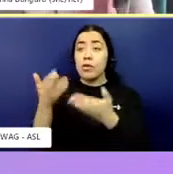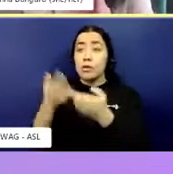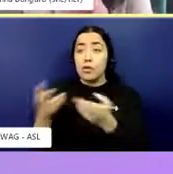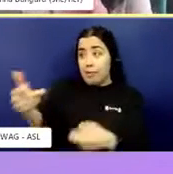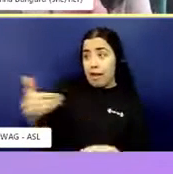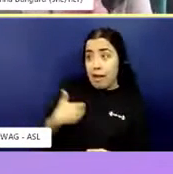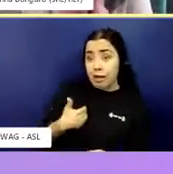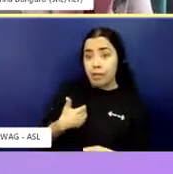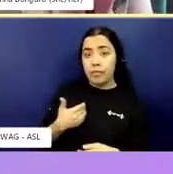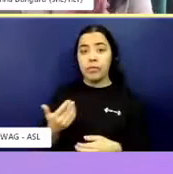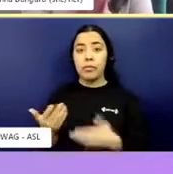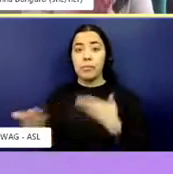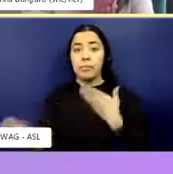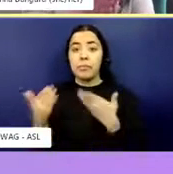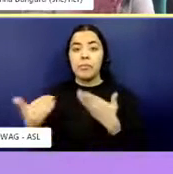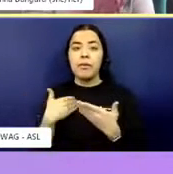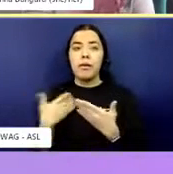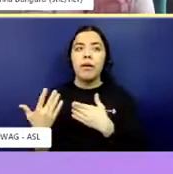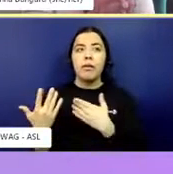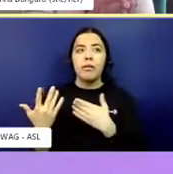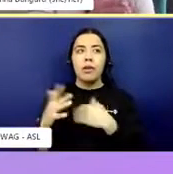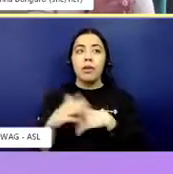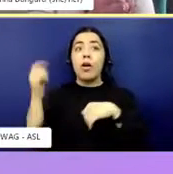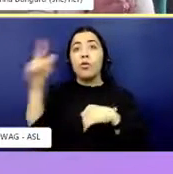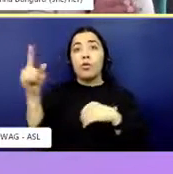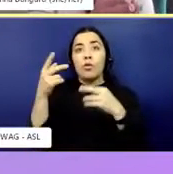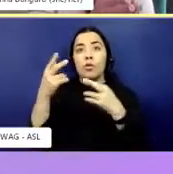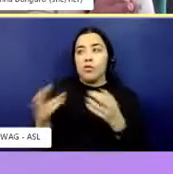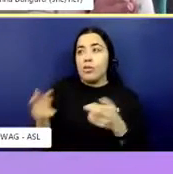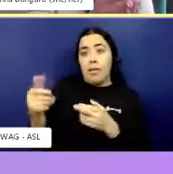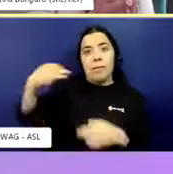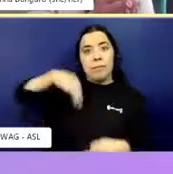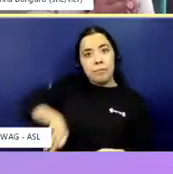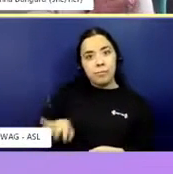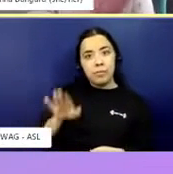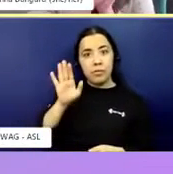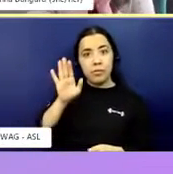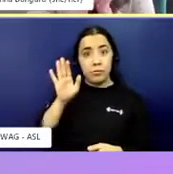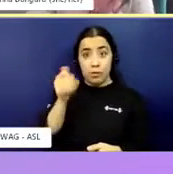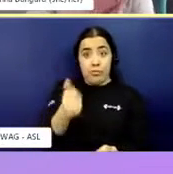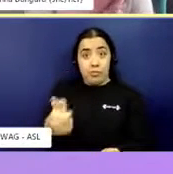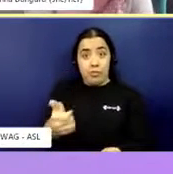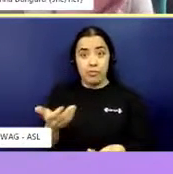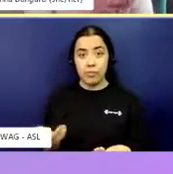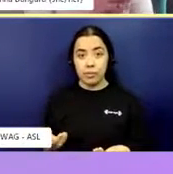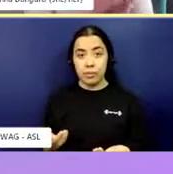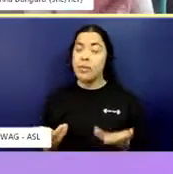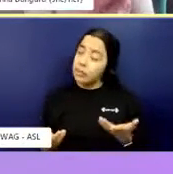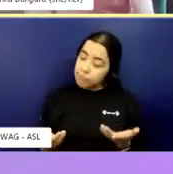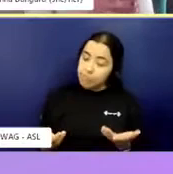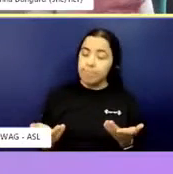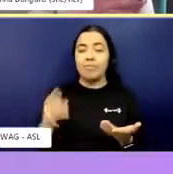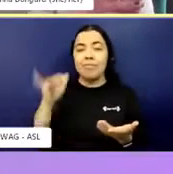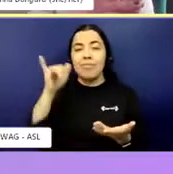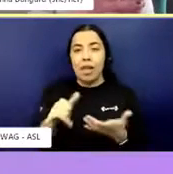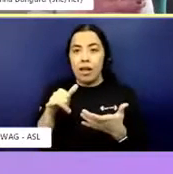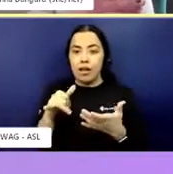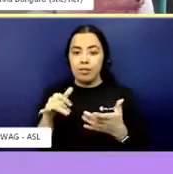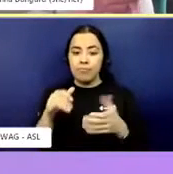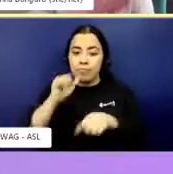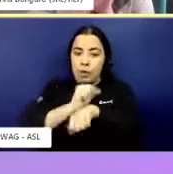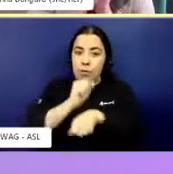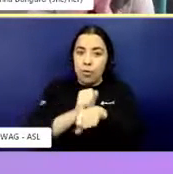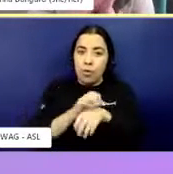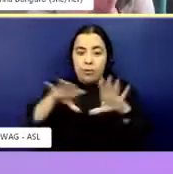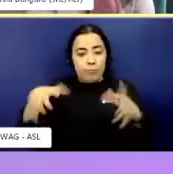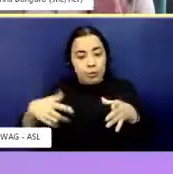or maybe there's a call for resources that could benefit you both. Again, those internal or employee resource